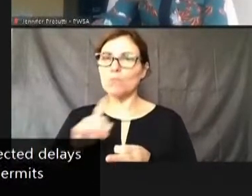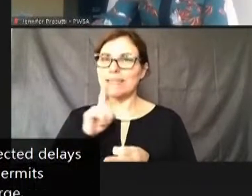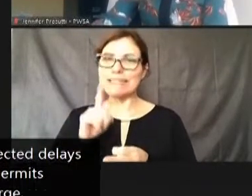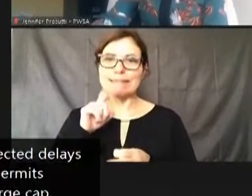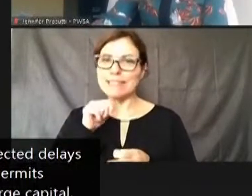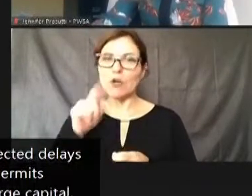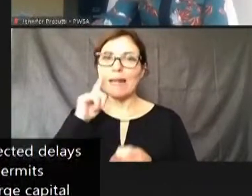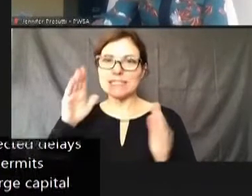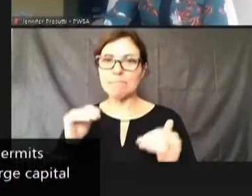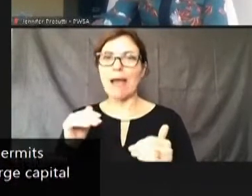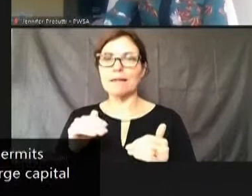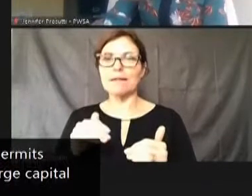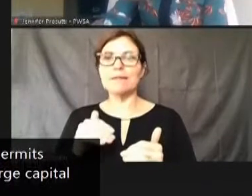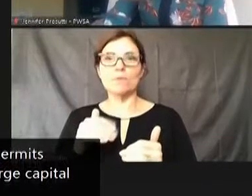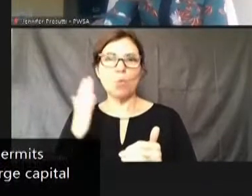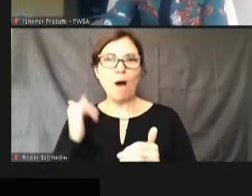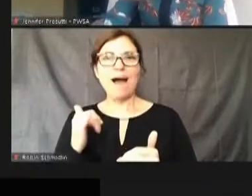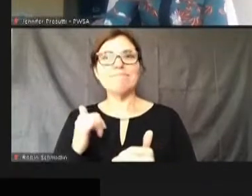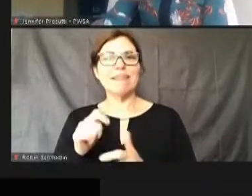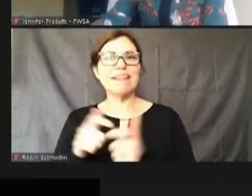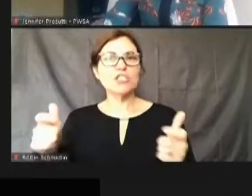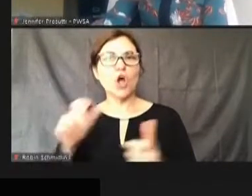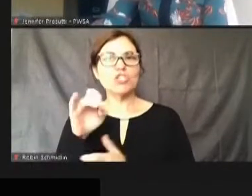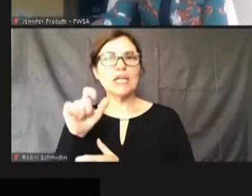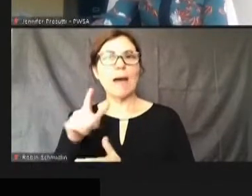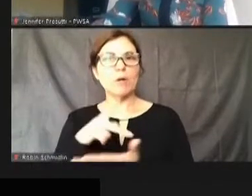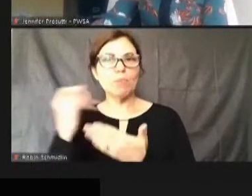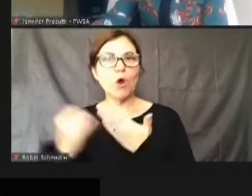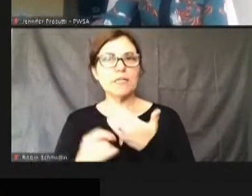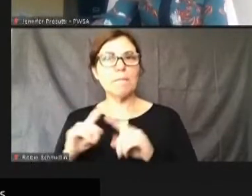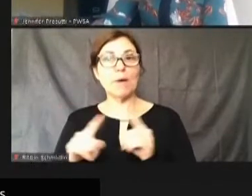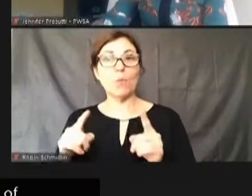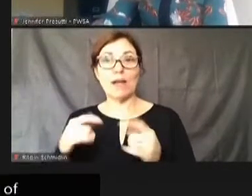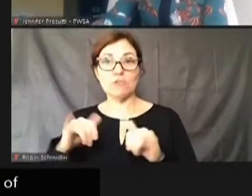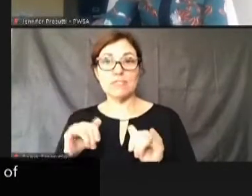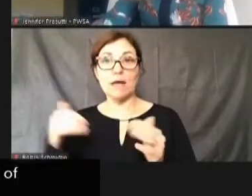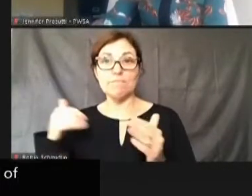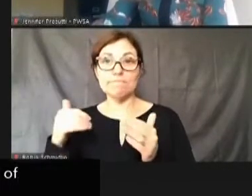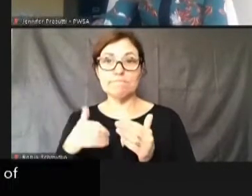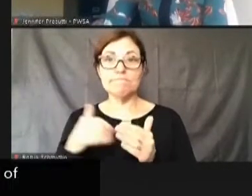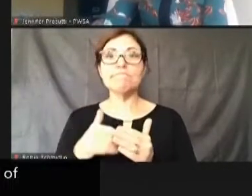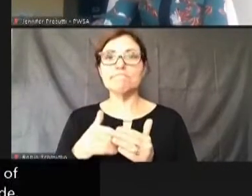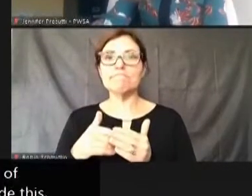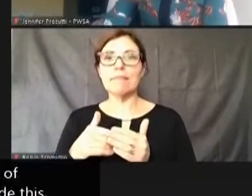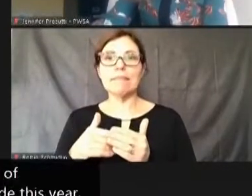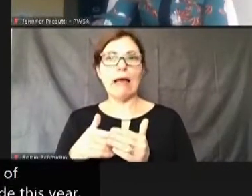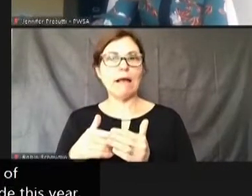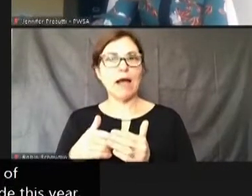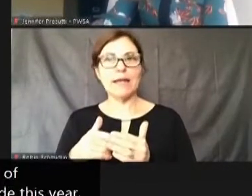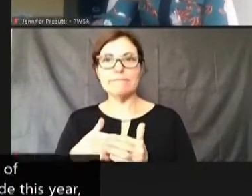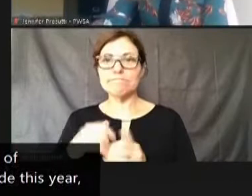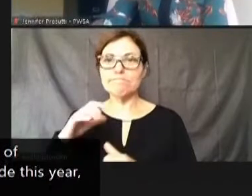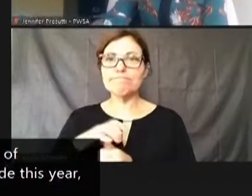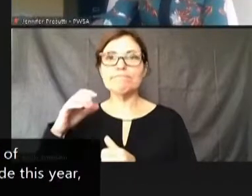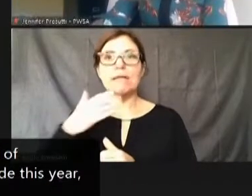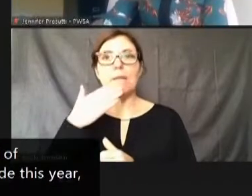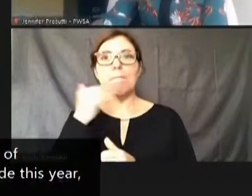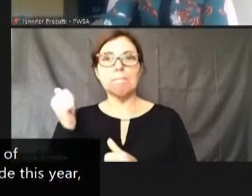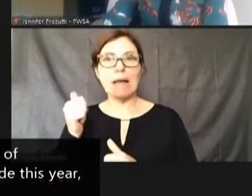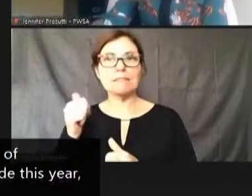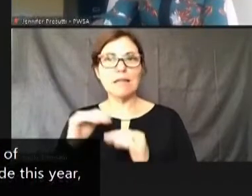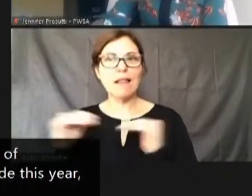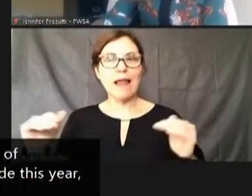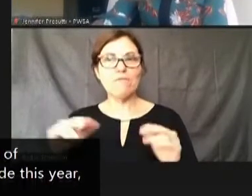capital projects, but we are still approaching our record level of investment on the capital improvement side this year, and we expect next year to